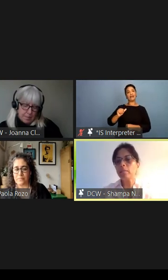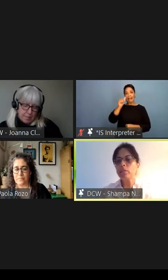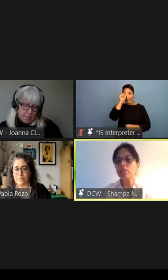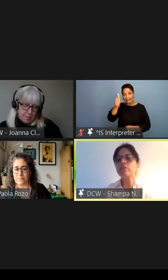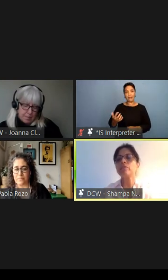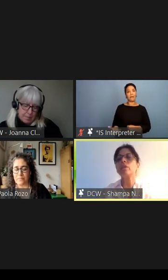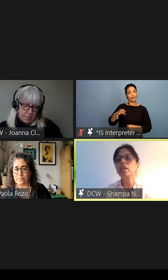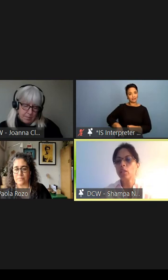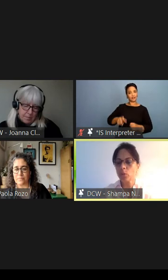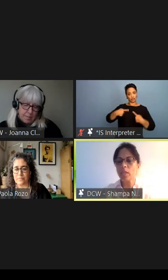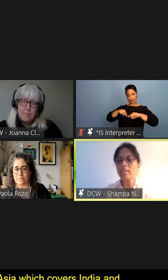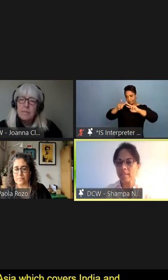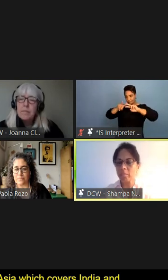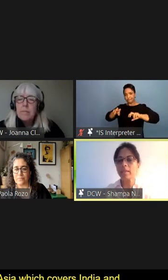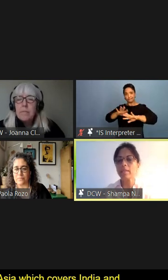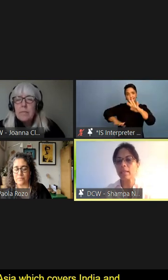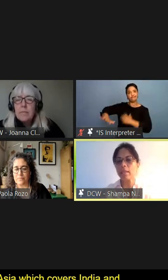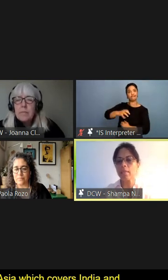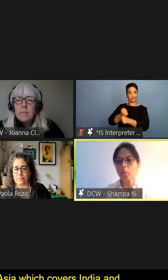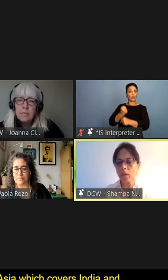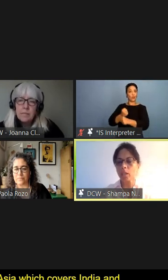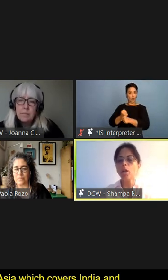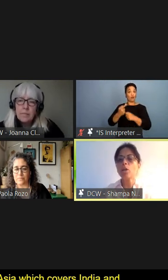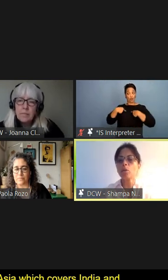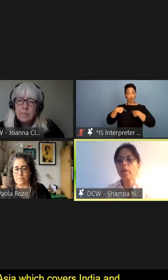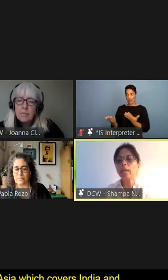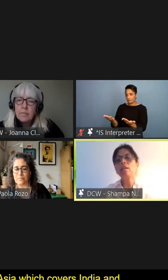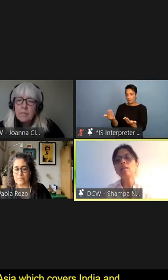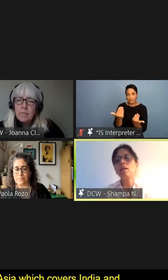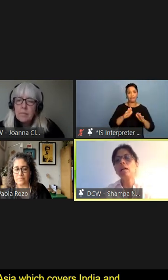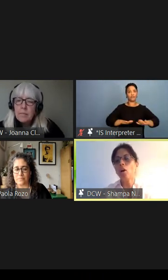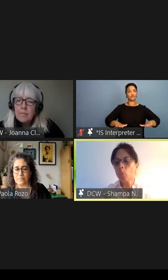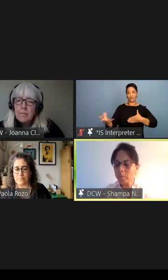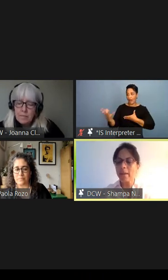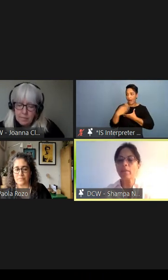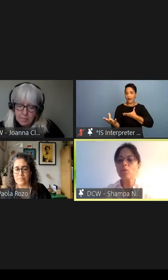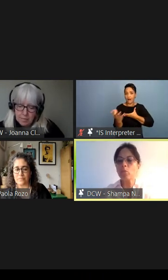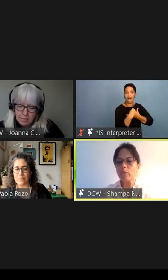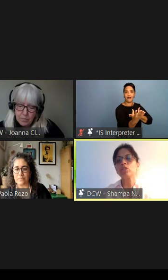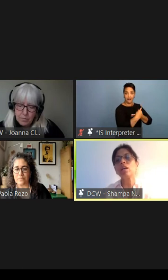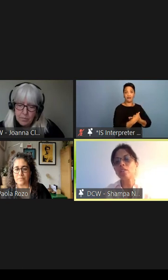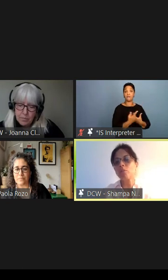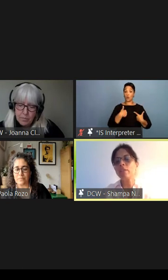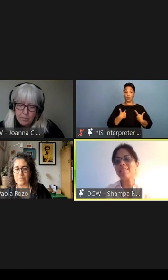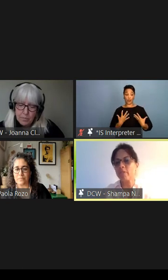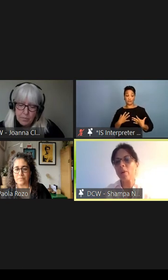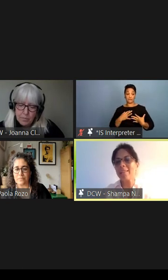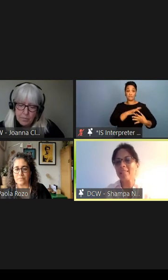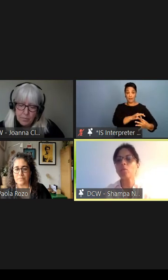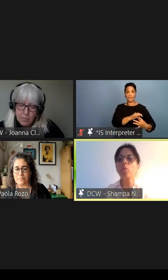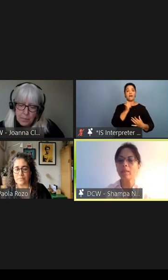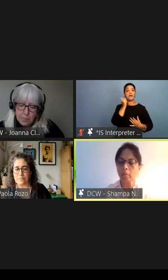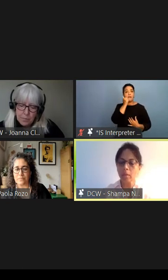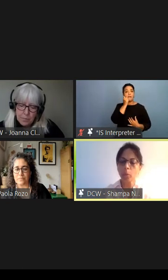an element of including siblings in the work. So we, along with parents, we of course start off with deaf